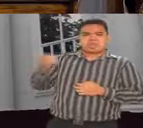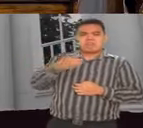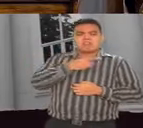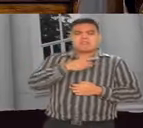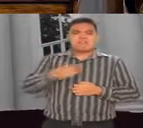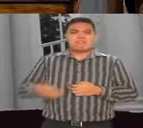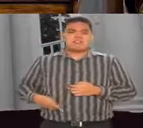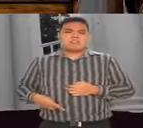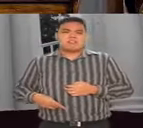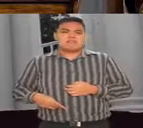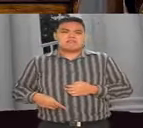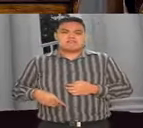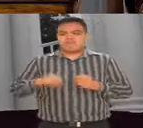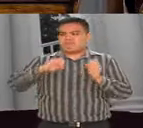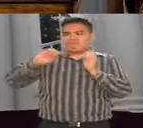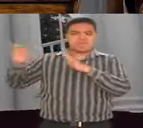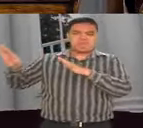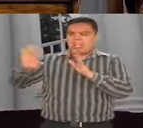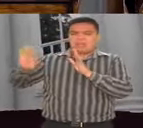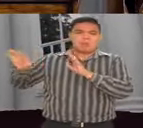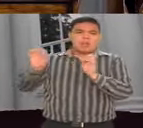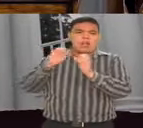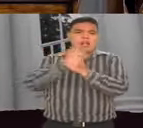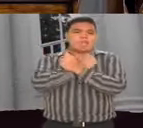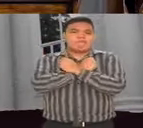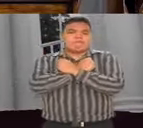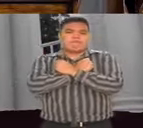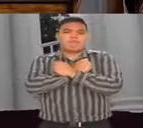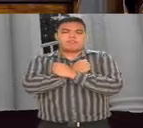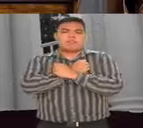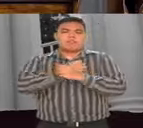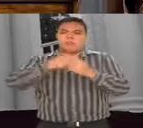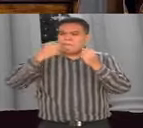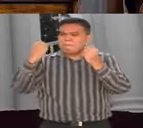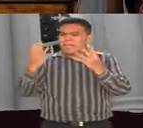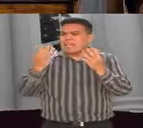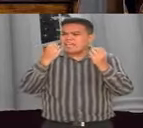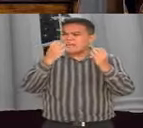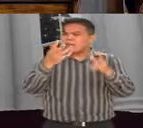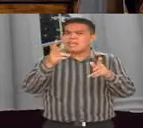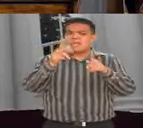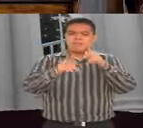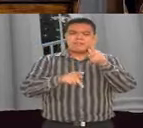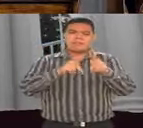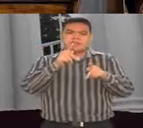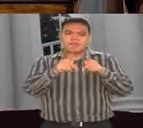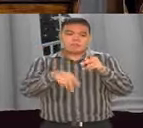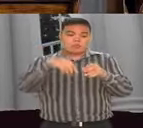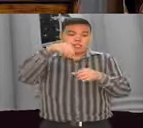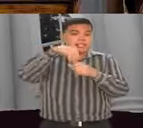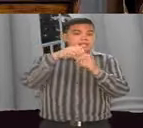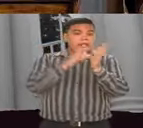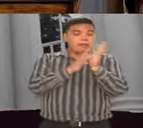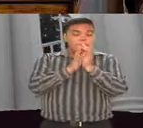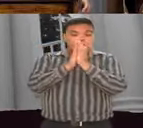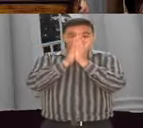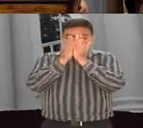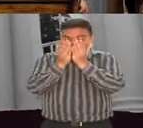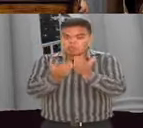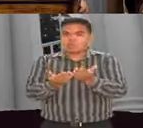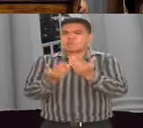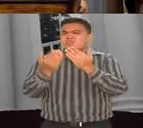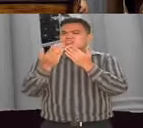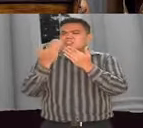sa ilang gihimo. He was an outcast. Many of those that were in the Bible were common folk. You only find a